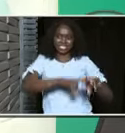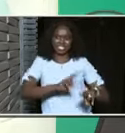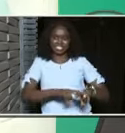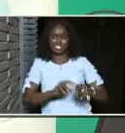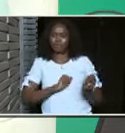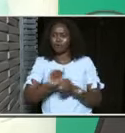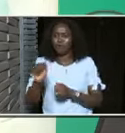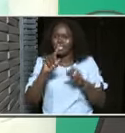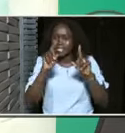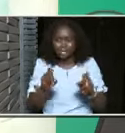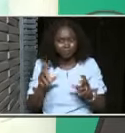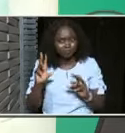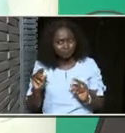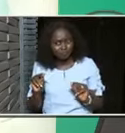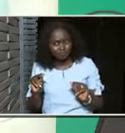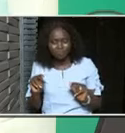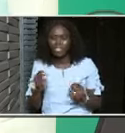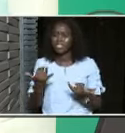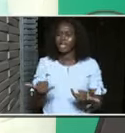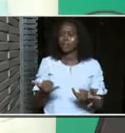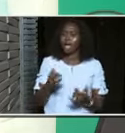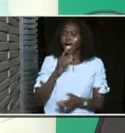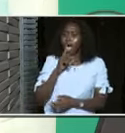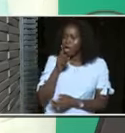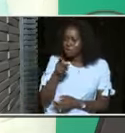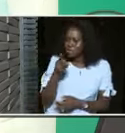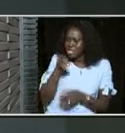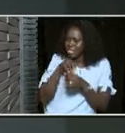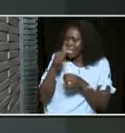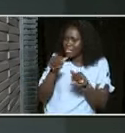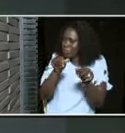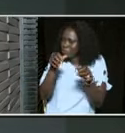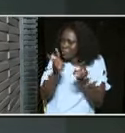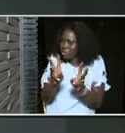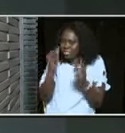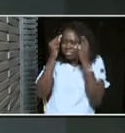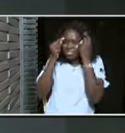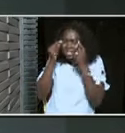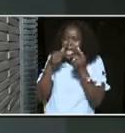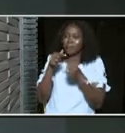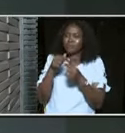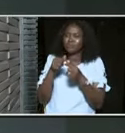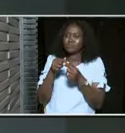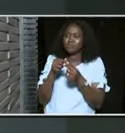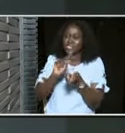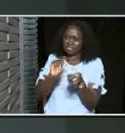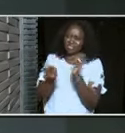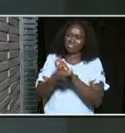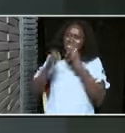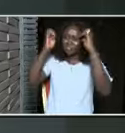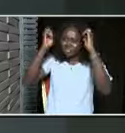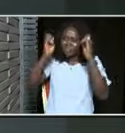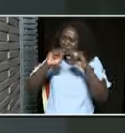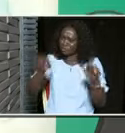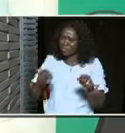pass exams. Are you in any way, shape or form thinking about reimagining education? Or for